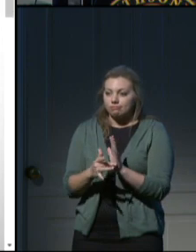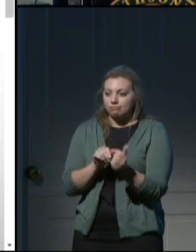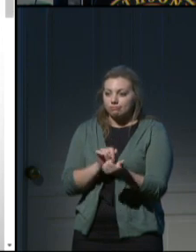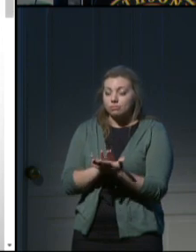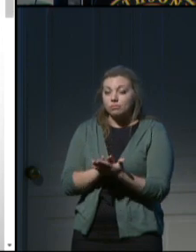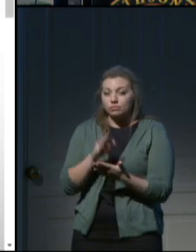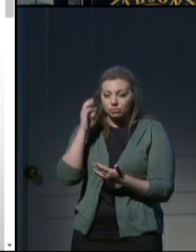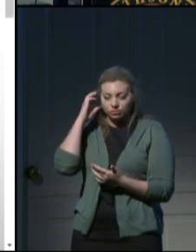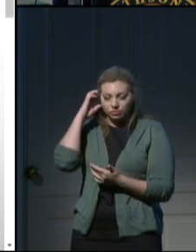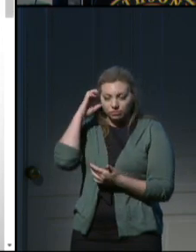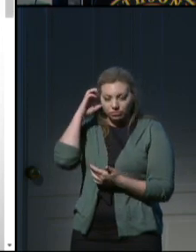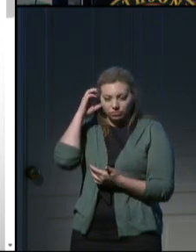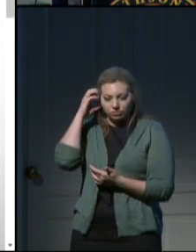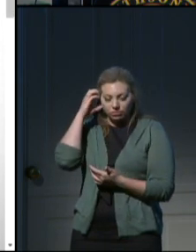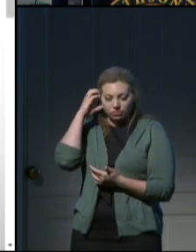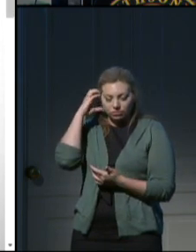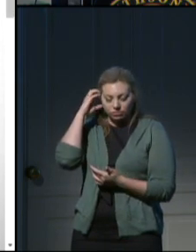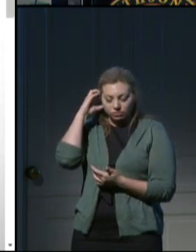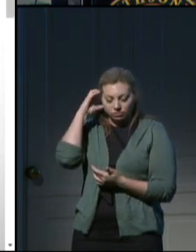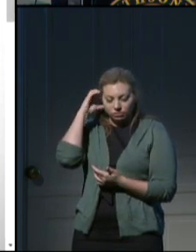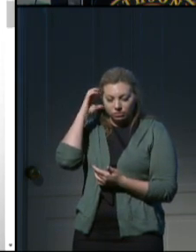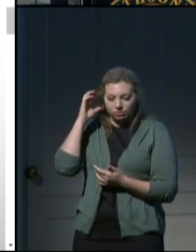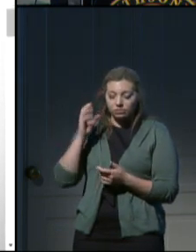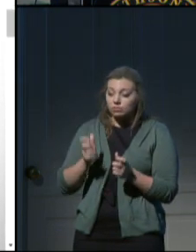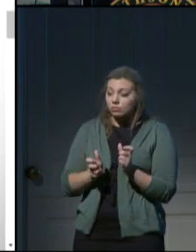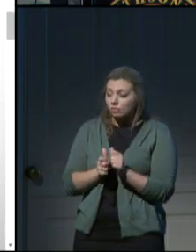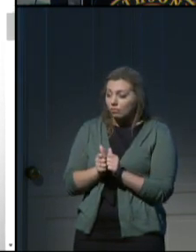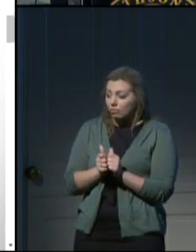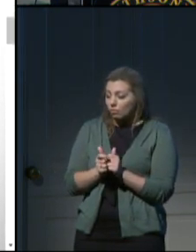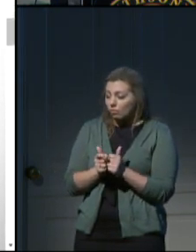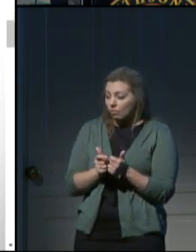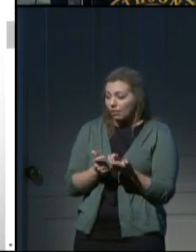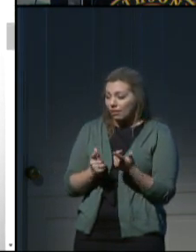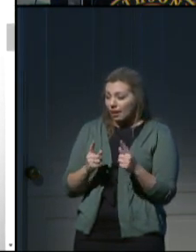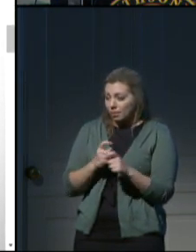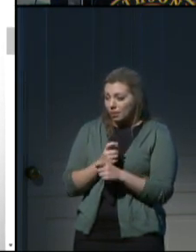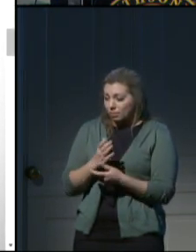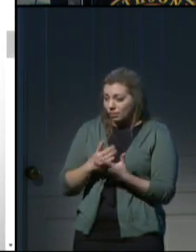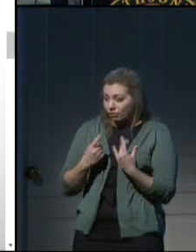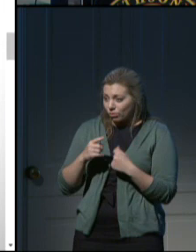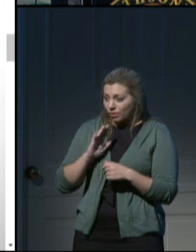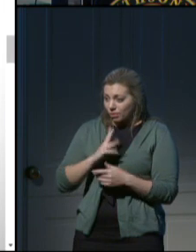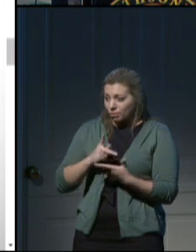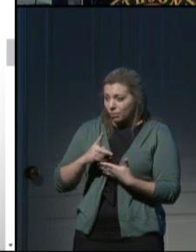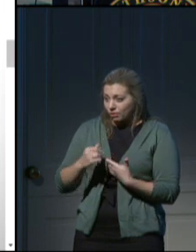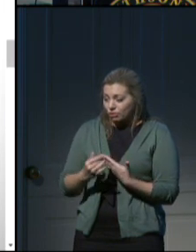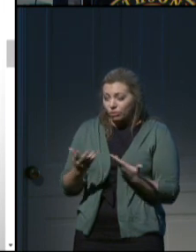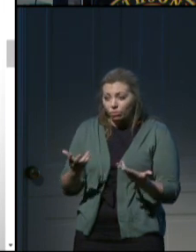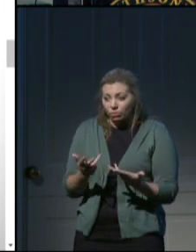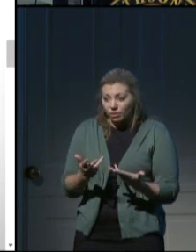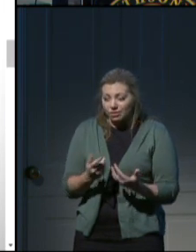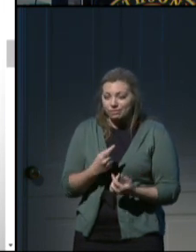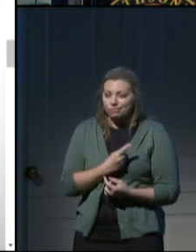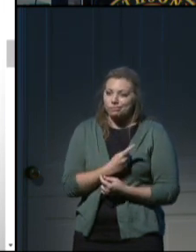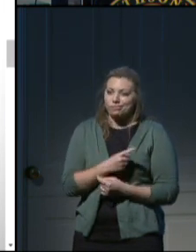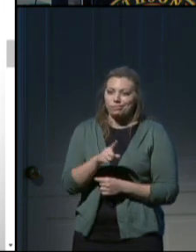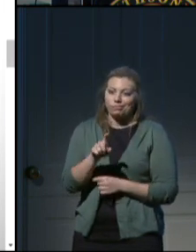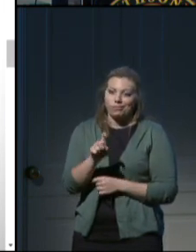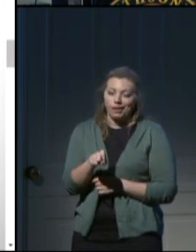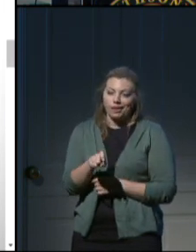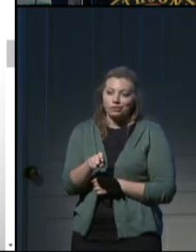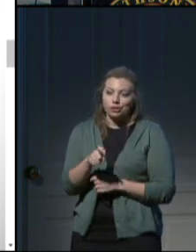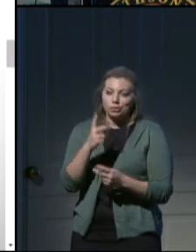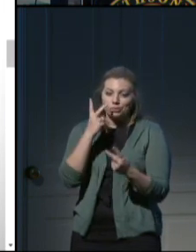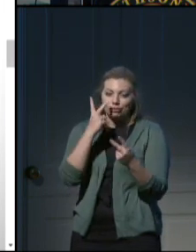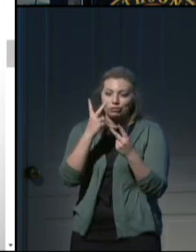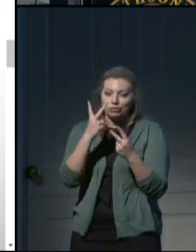the biggest complicator for our projects is that these things all have to be